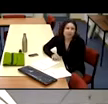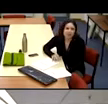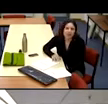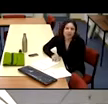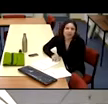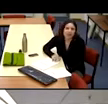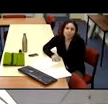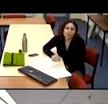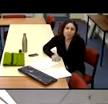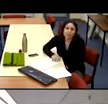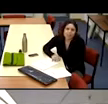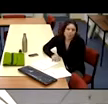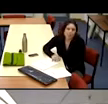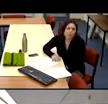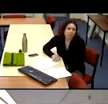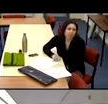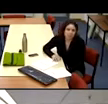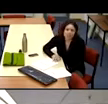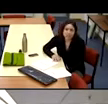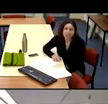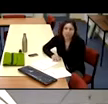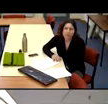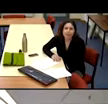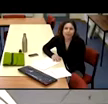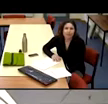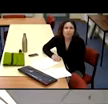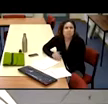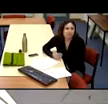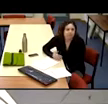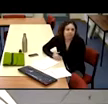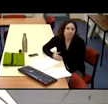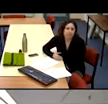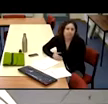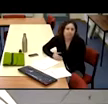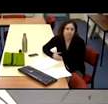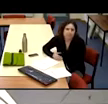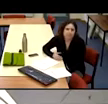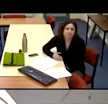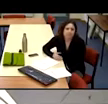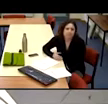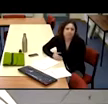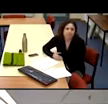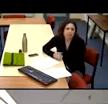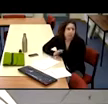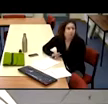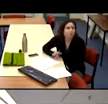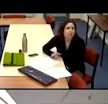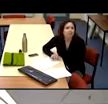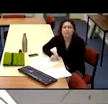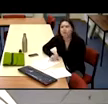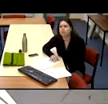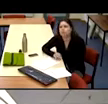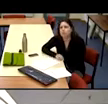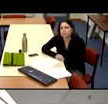brief outline of my research and my methodology before going into some background information about refugee representation, sort of